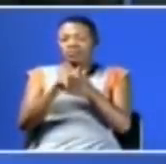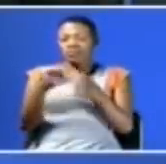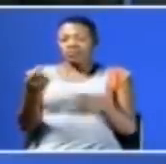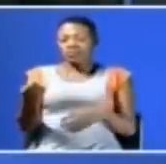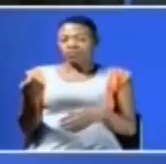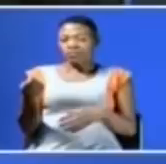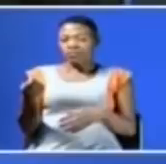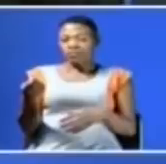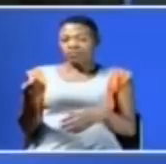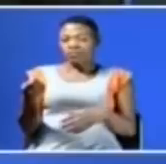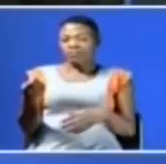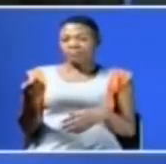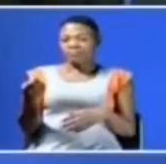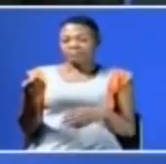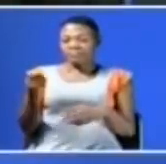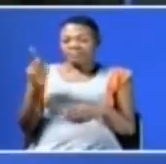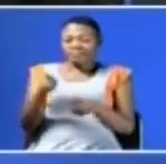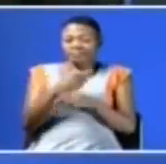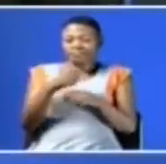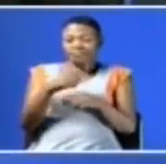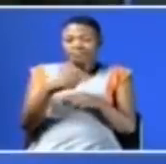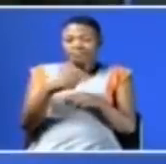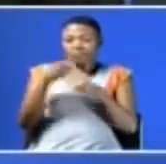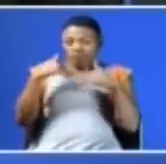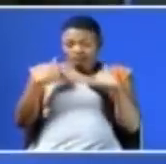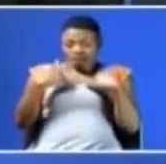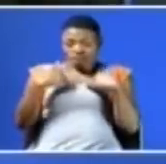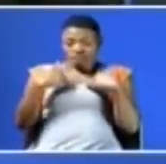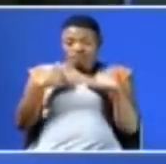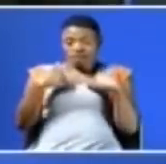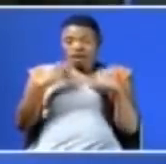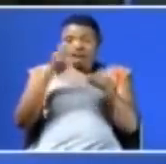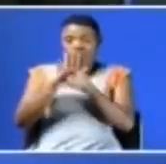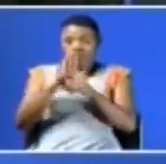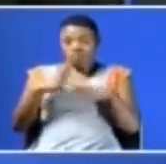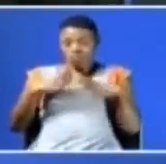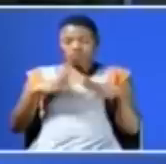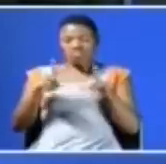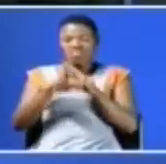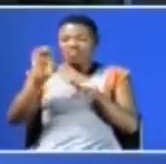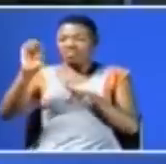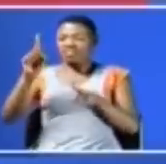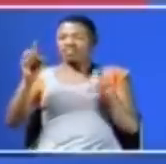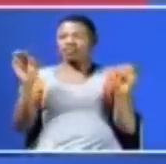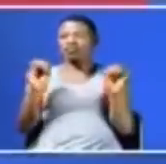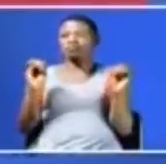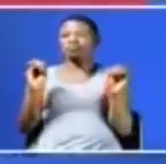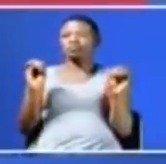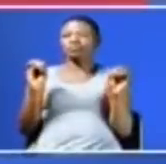can be majority. It is not even tied to because you can have a majority which is not the same as the executive.